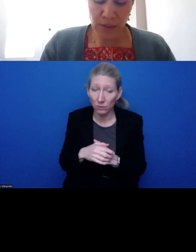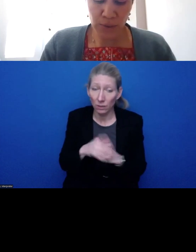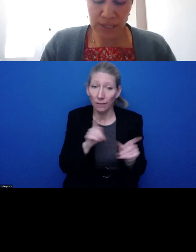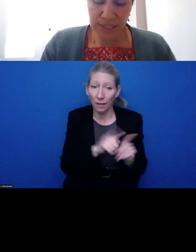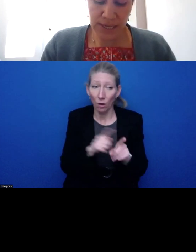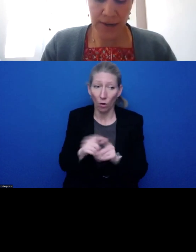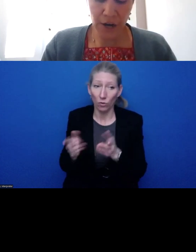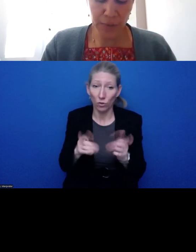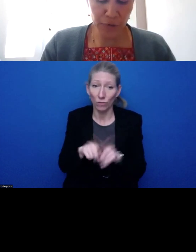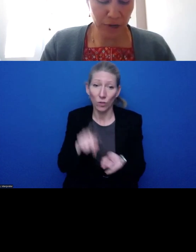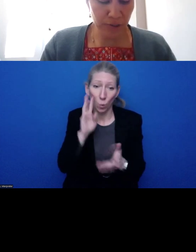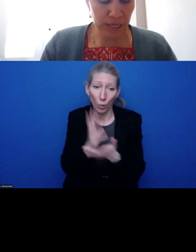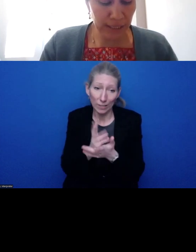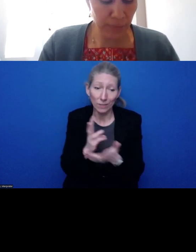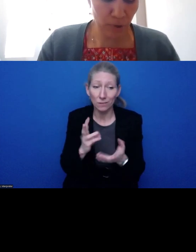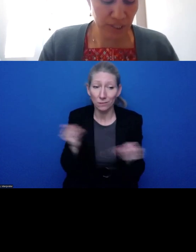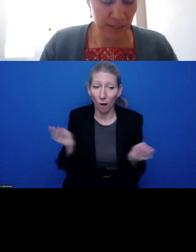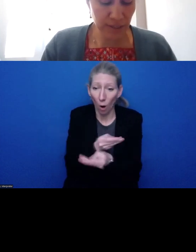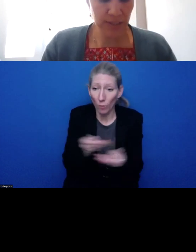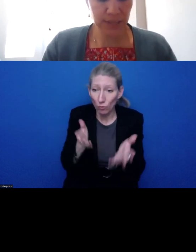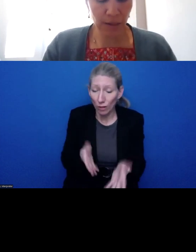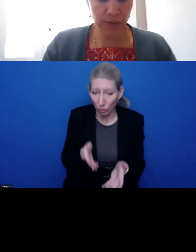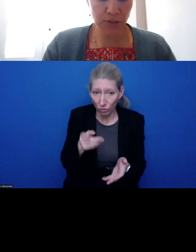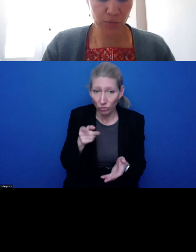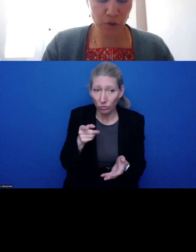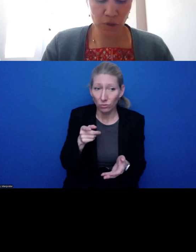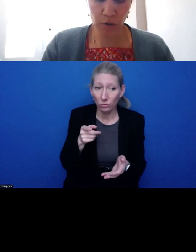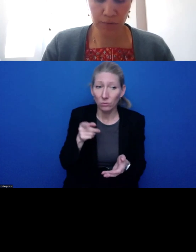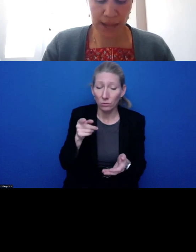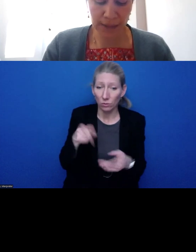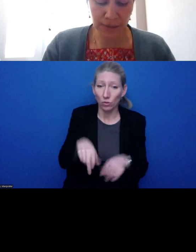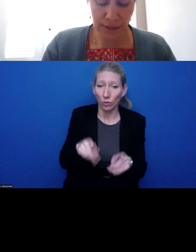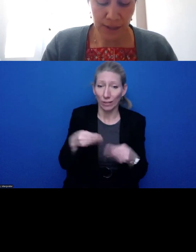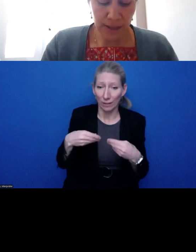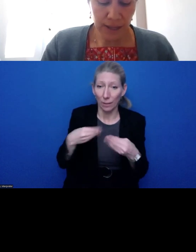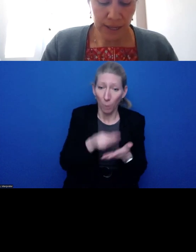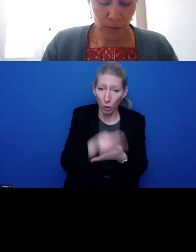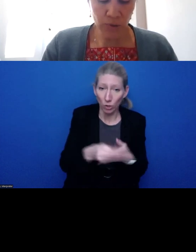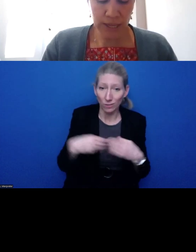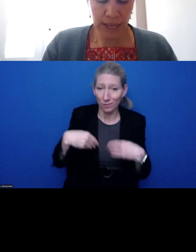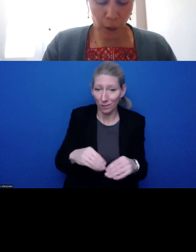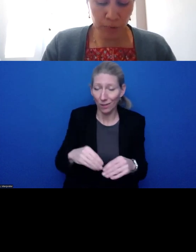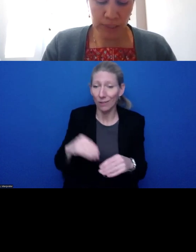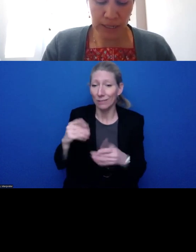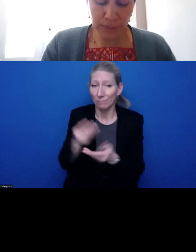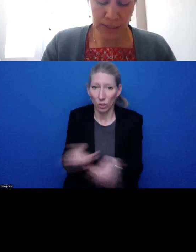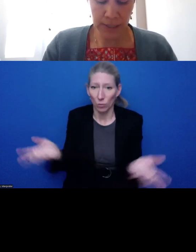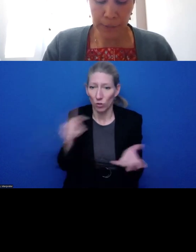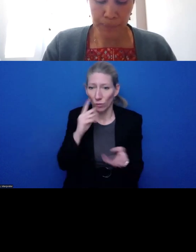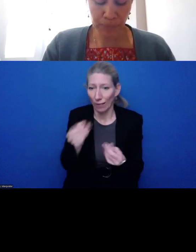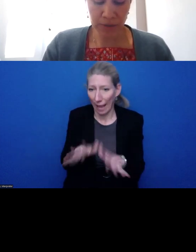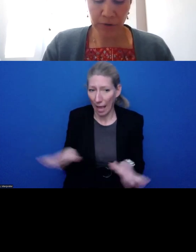served as witnesses and arbitrators in the purchase, sale, and distribution of land. Also, they help to